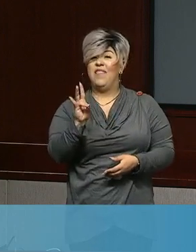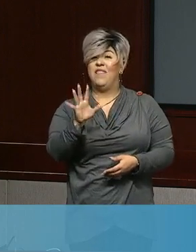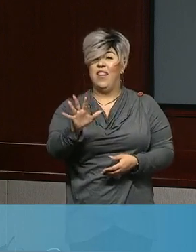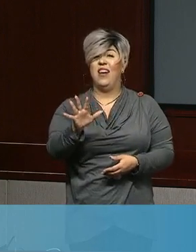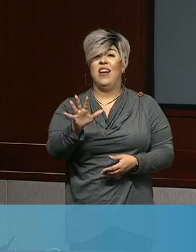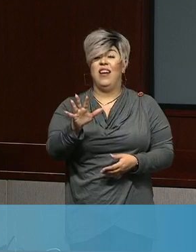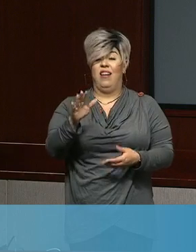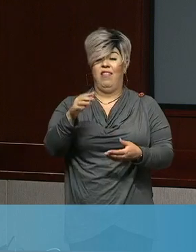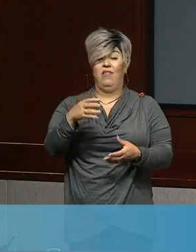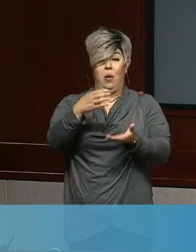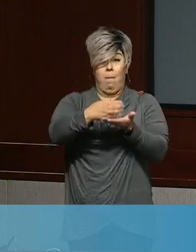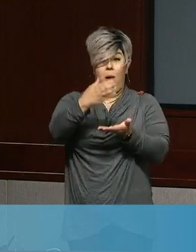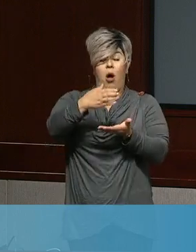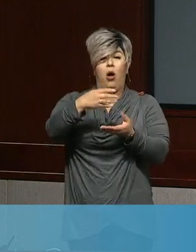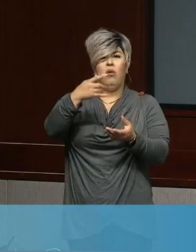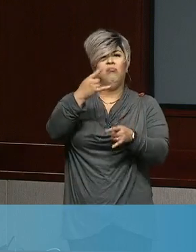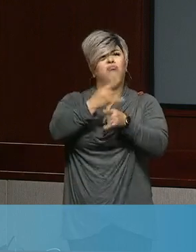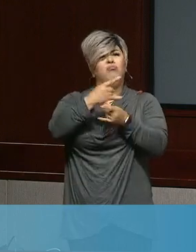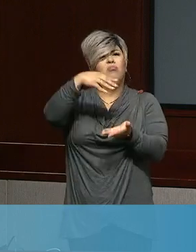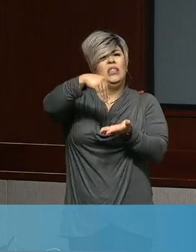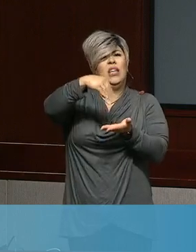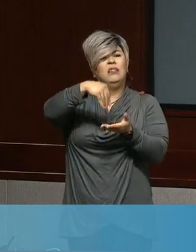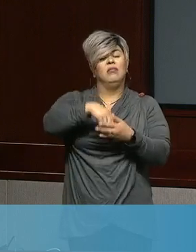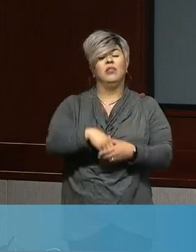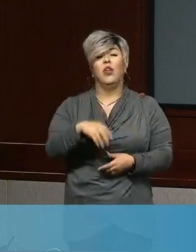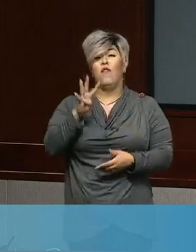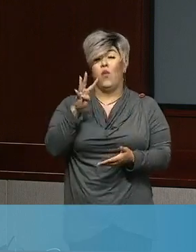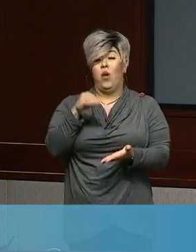7,475 bottles of hand sanitizer,